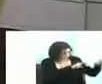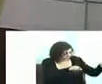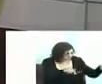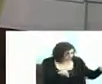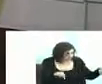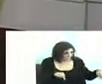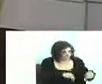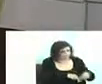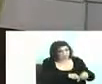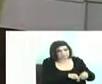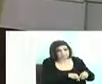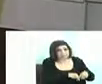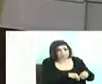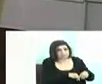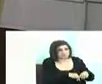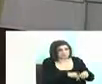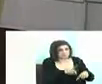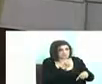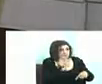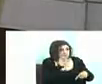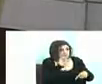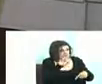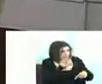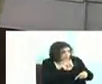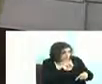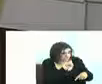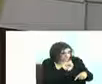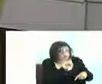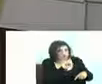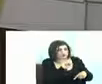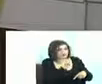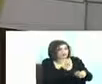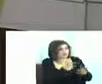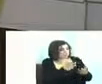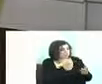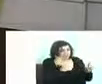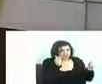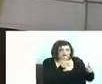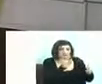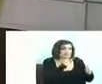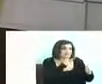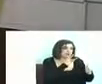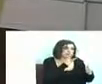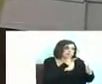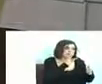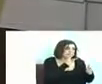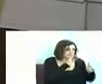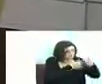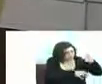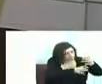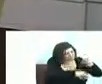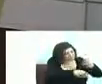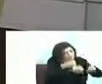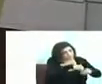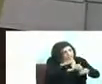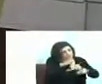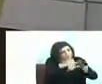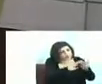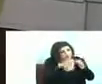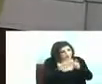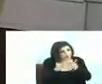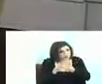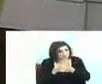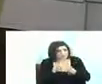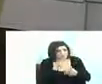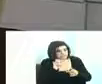culvert, there's this drain in one corner. And it's a catch basin for all of the water that then drains down into the city sewers. Well,